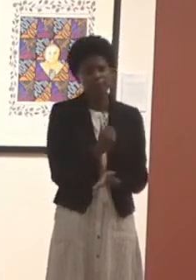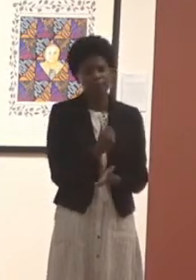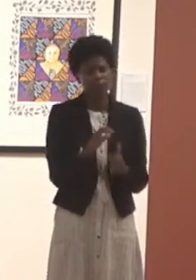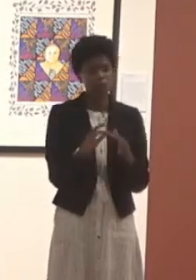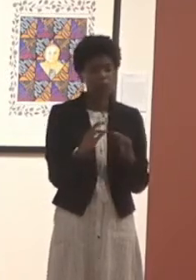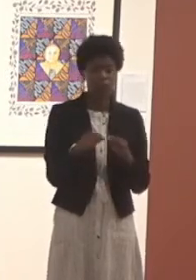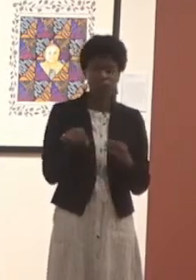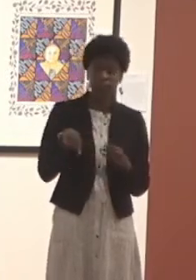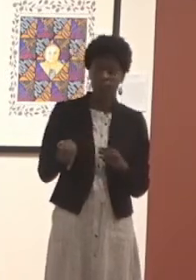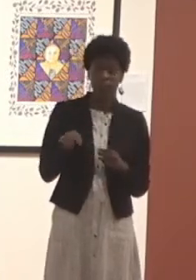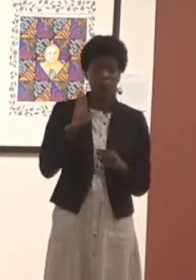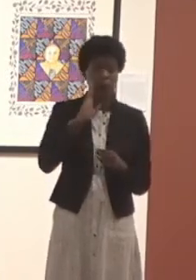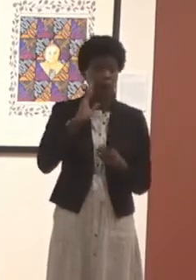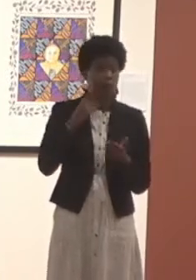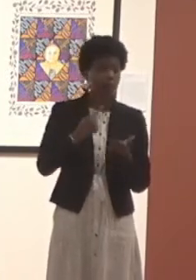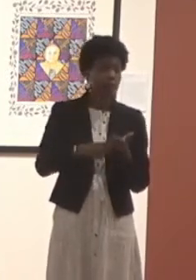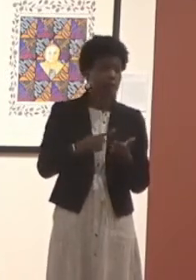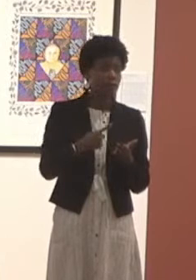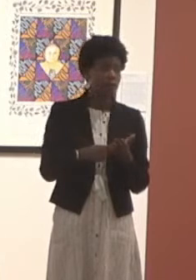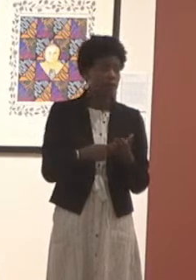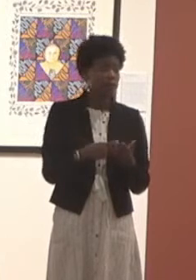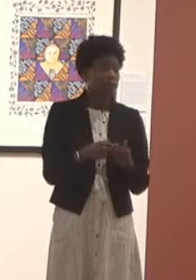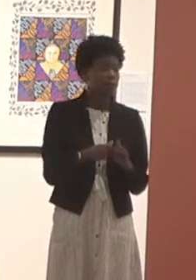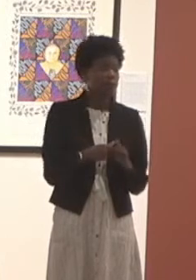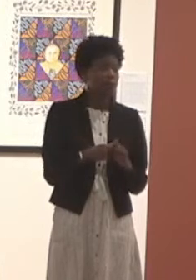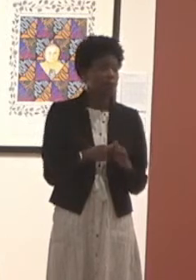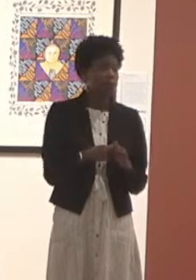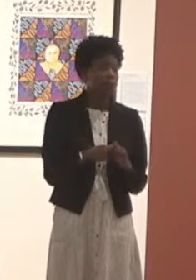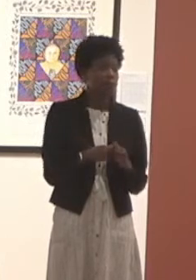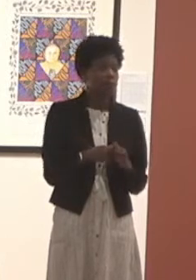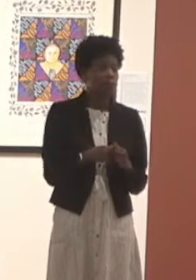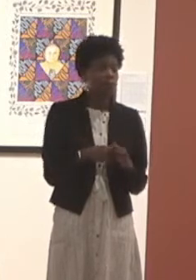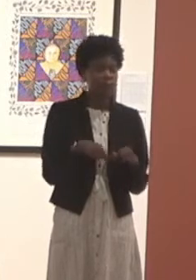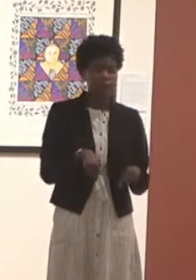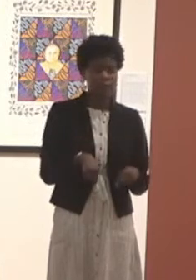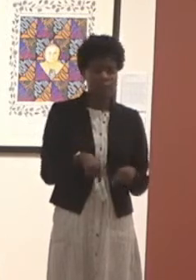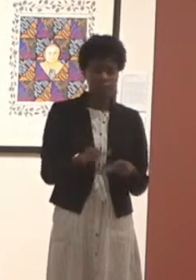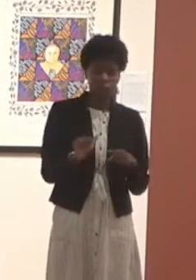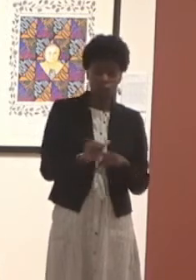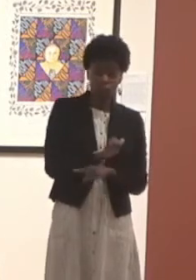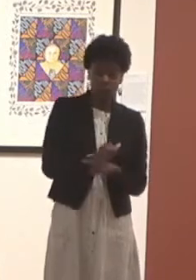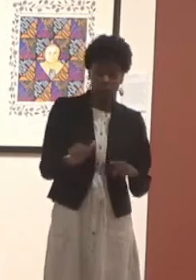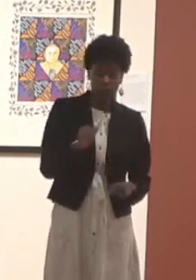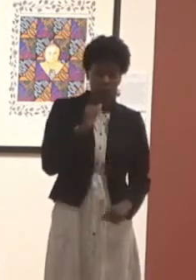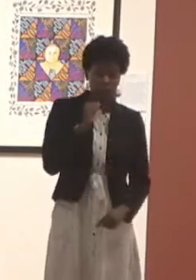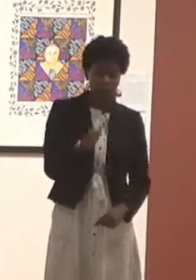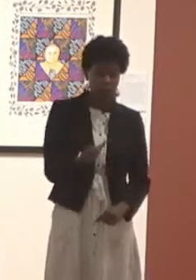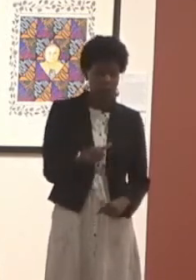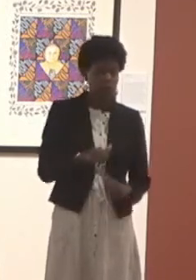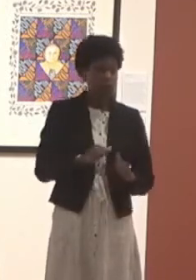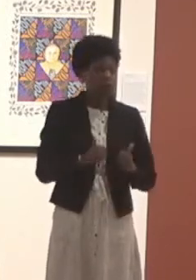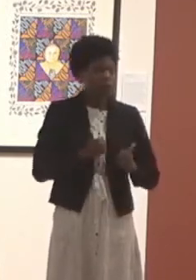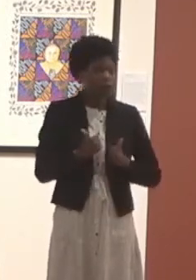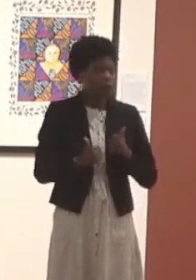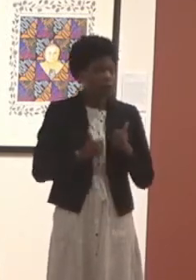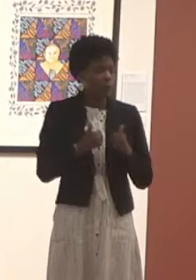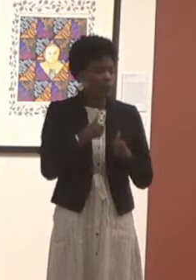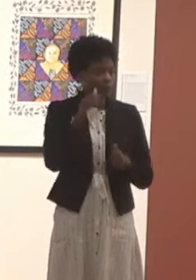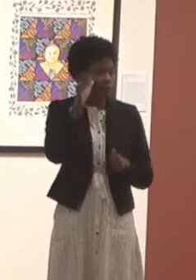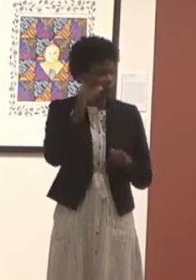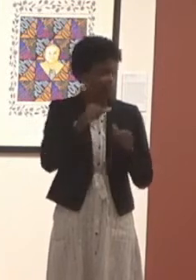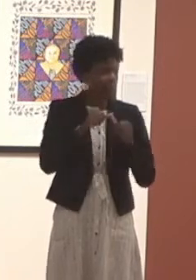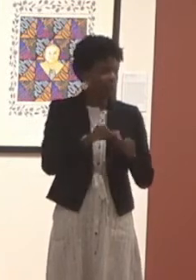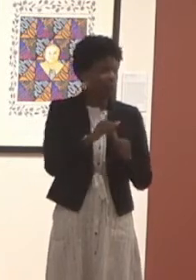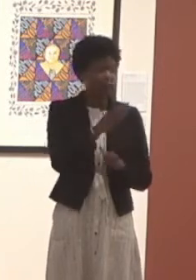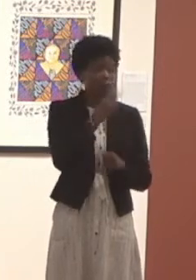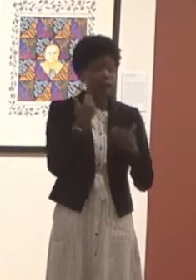she will be talking about this year's Distinguished Lecture subject will be This Is Not a Drill, Performance Endurance in the Black Body in Public